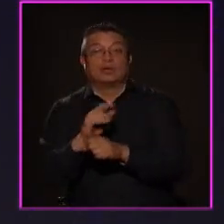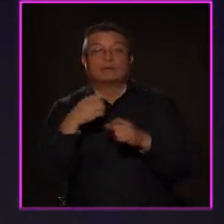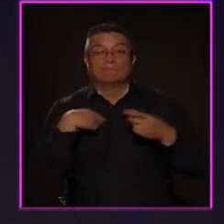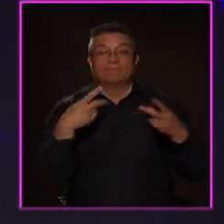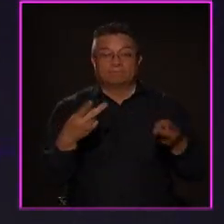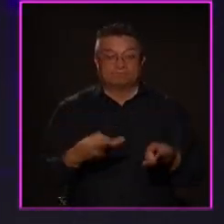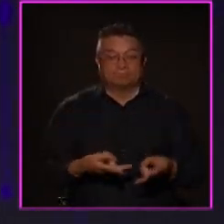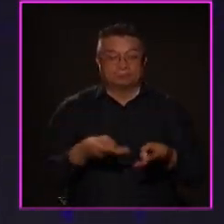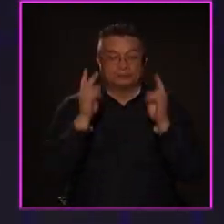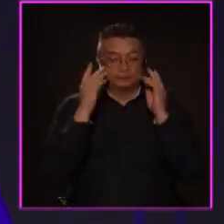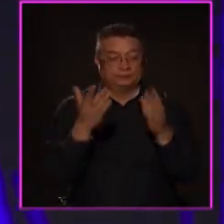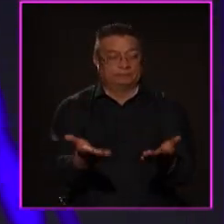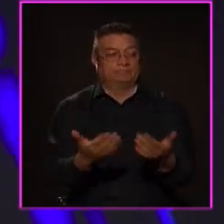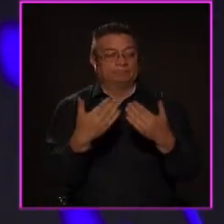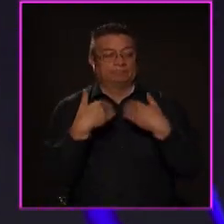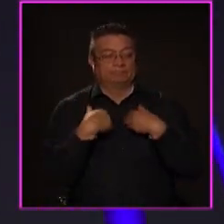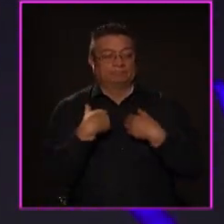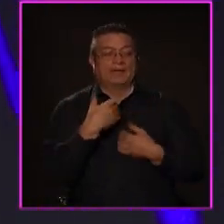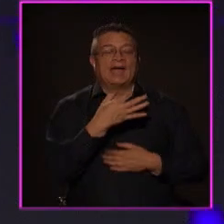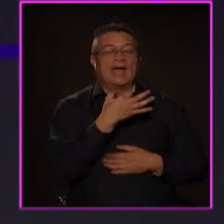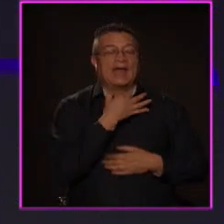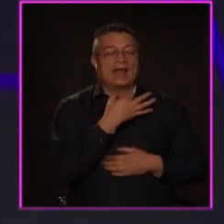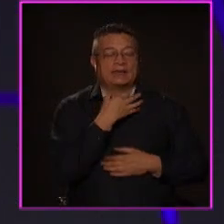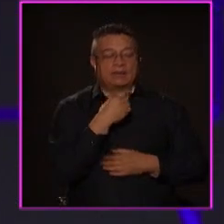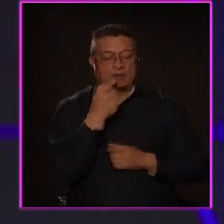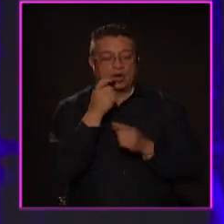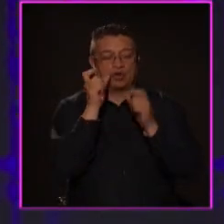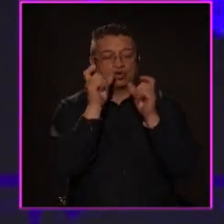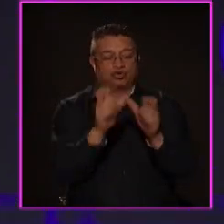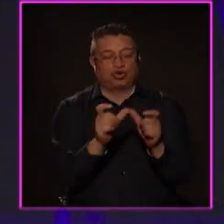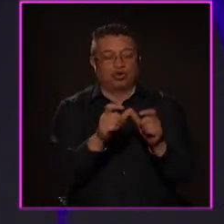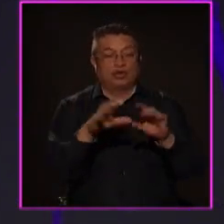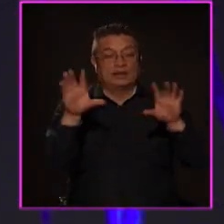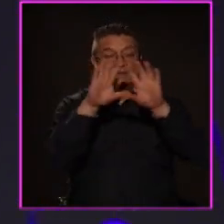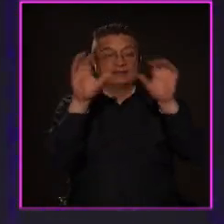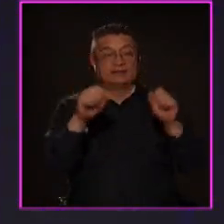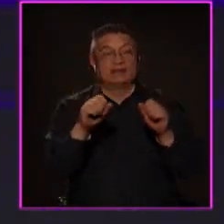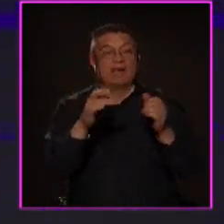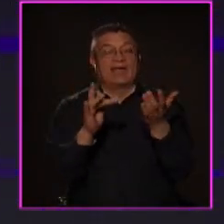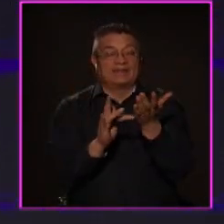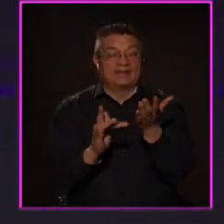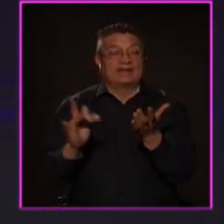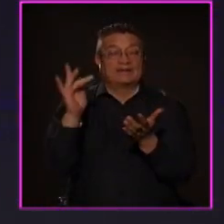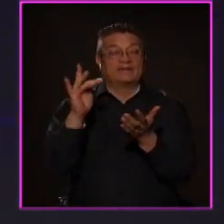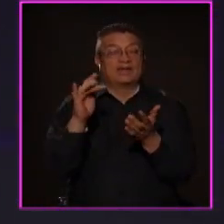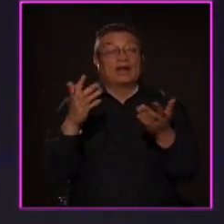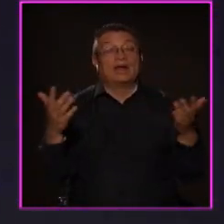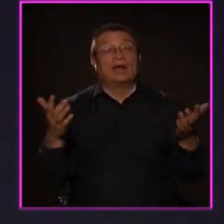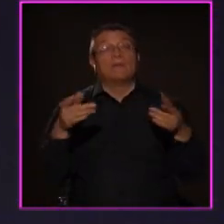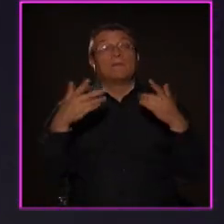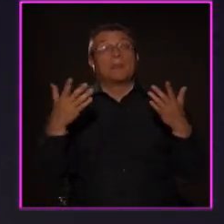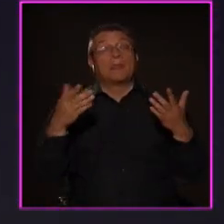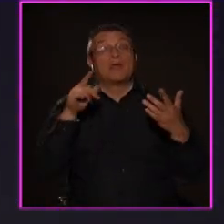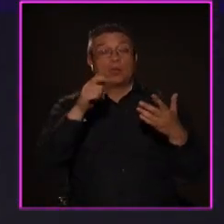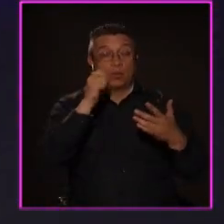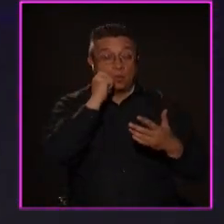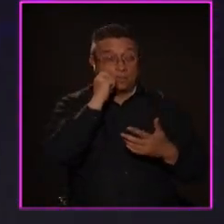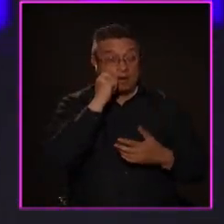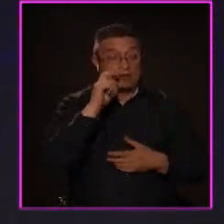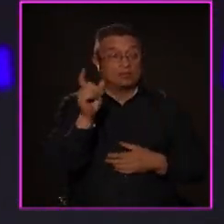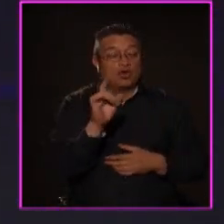ensure that control over AI systems in a way that humans are not only in the loop, but that humans